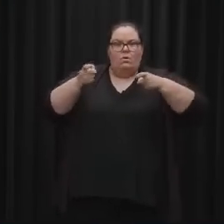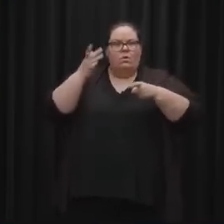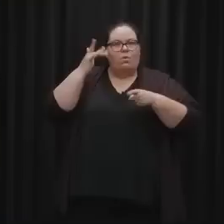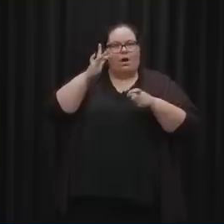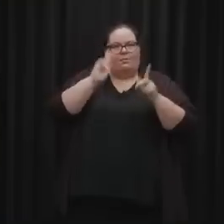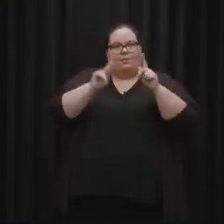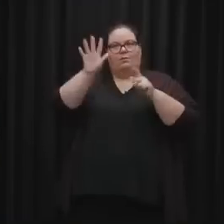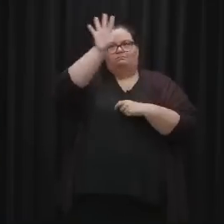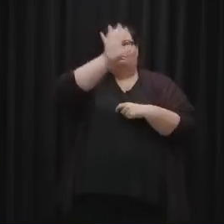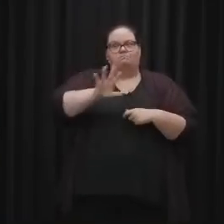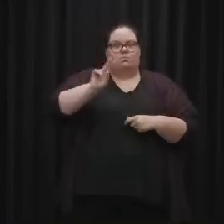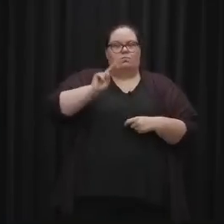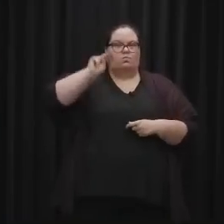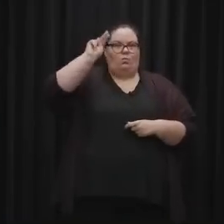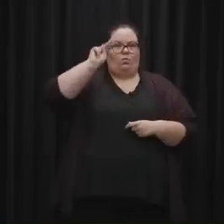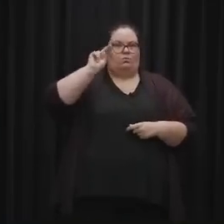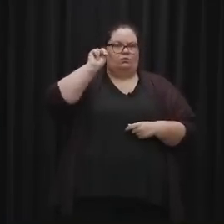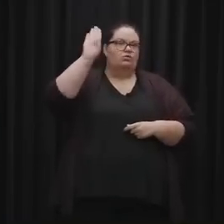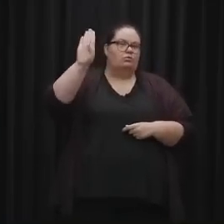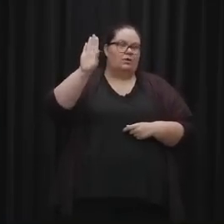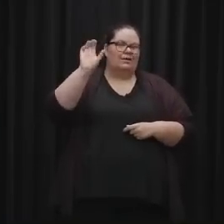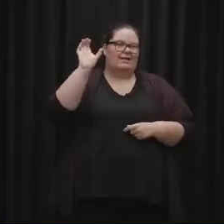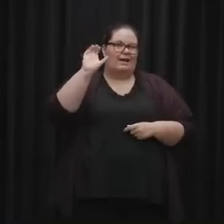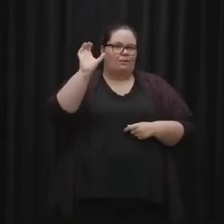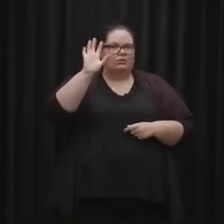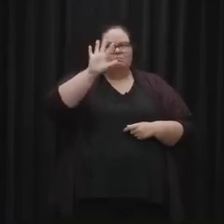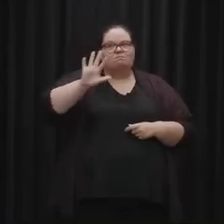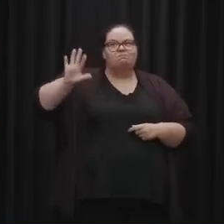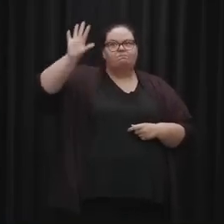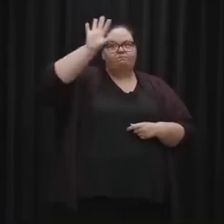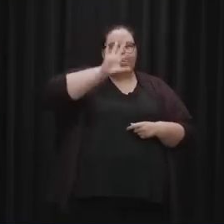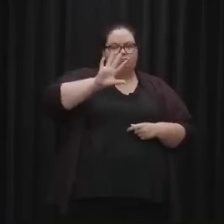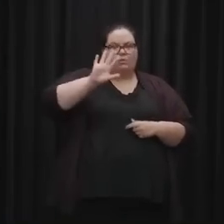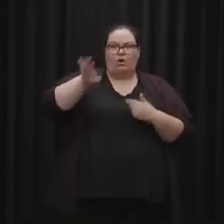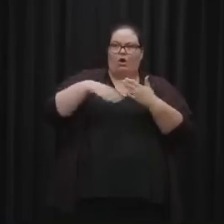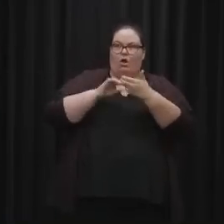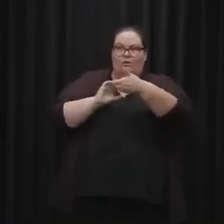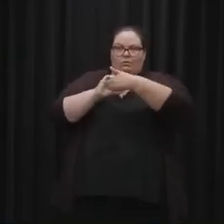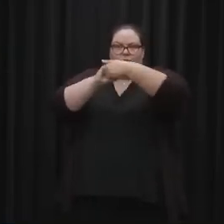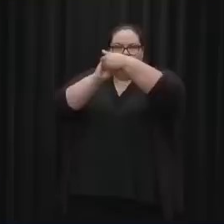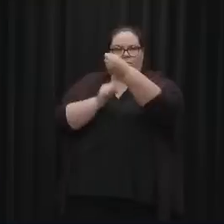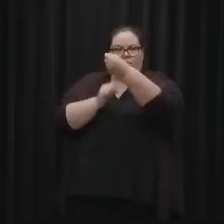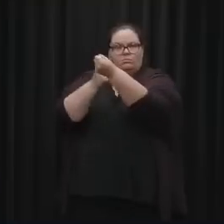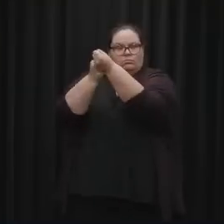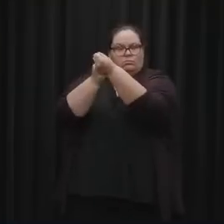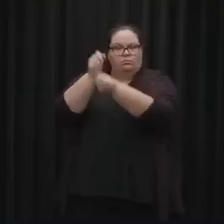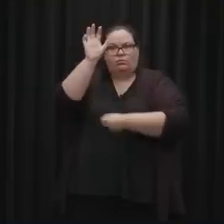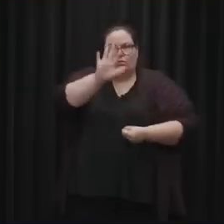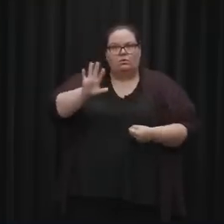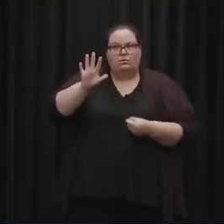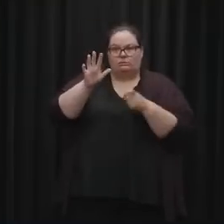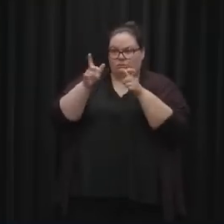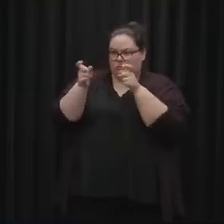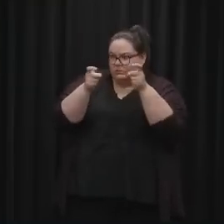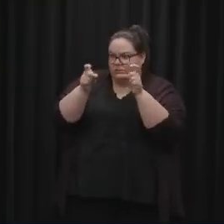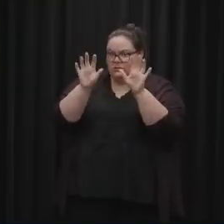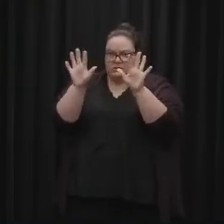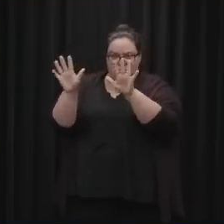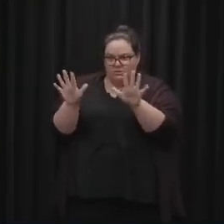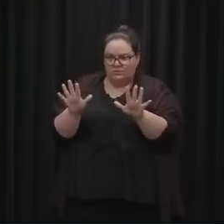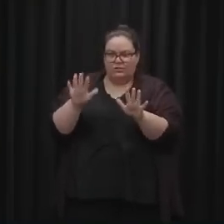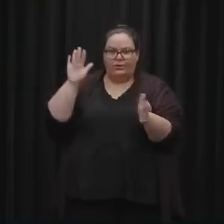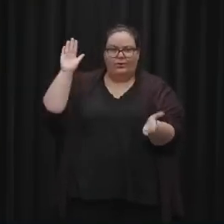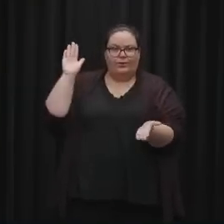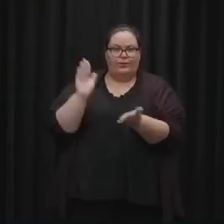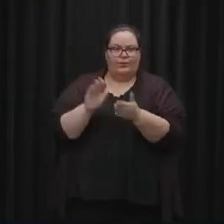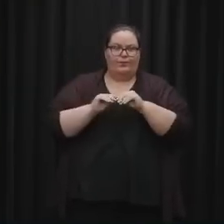of the people in the Hamilton-Restigouche region and all of the partners working very, very hard to successfully control